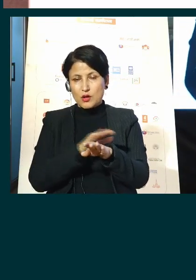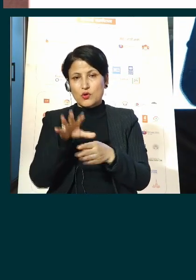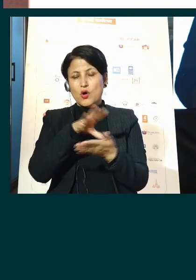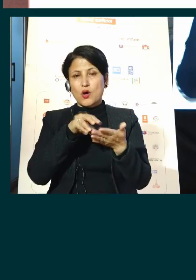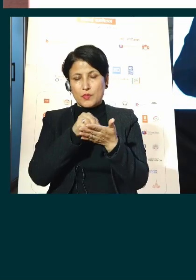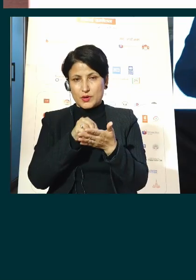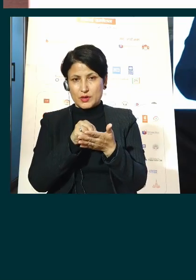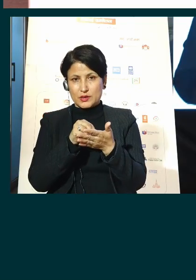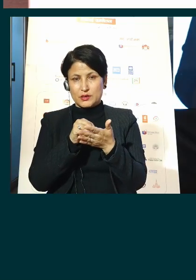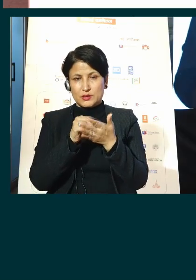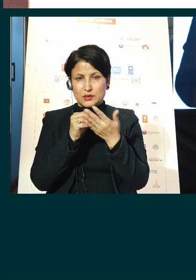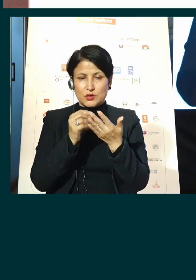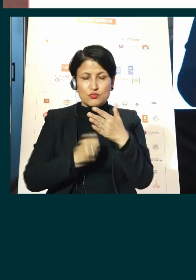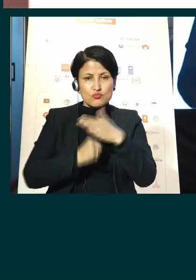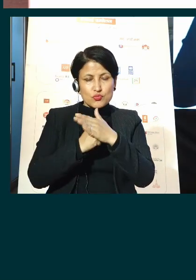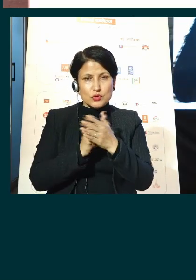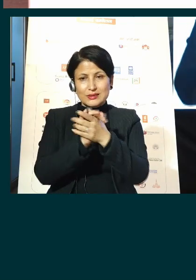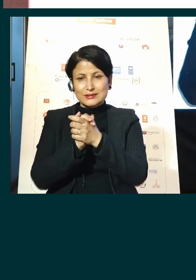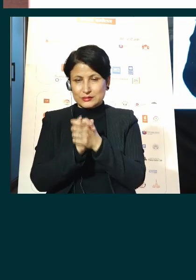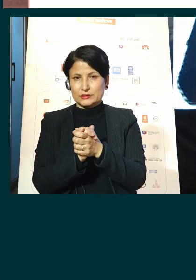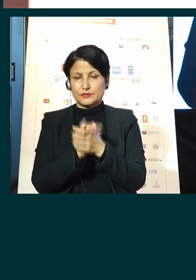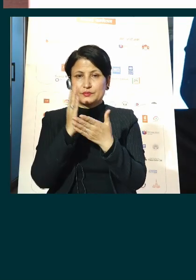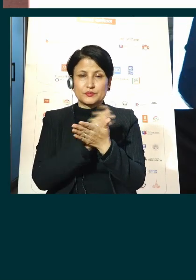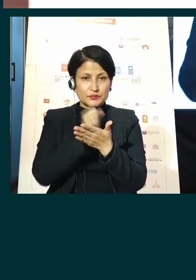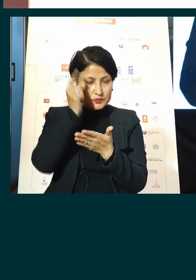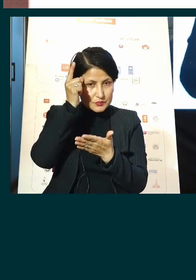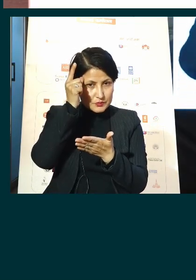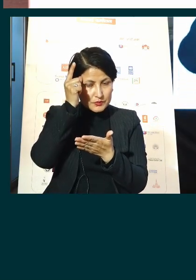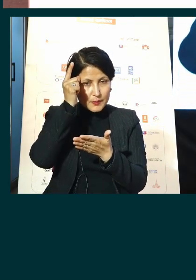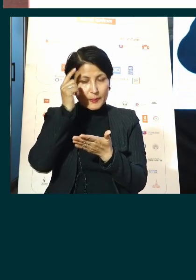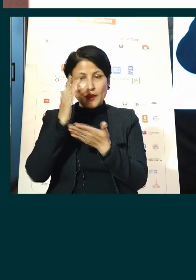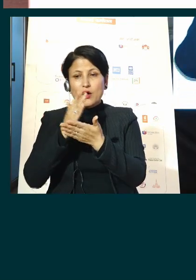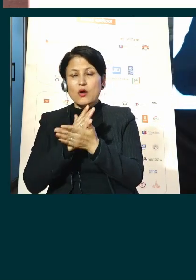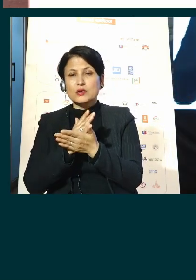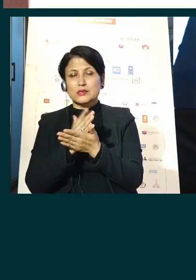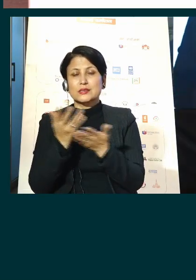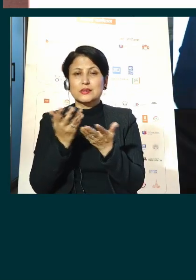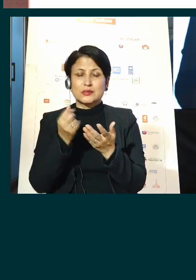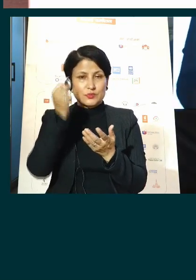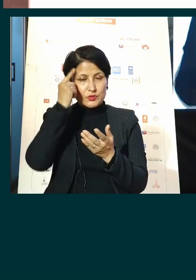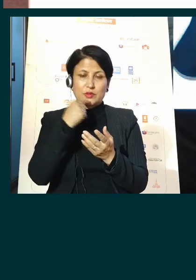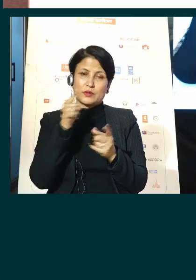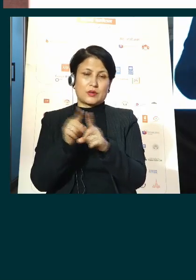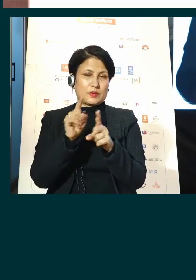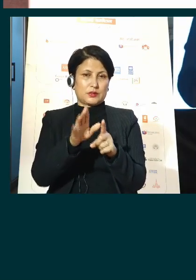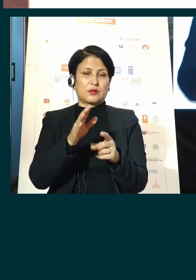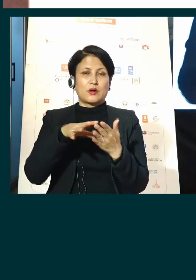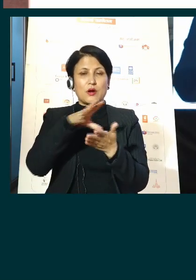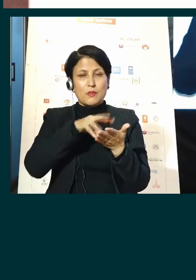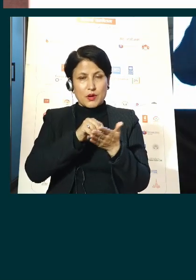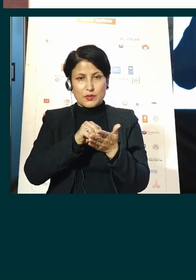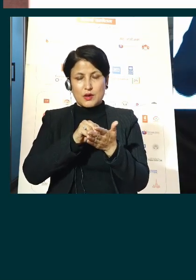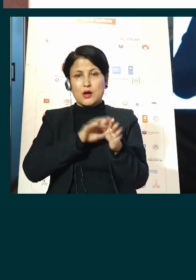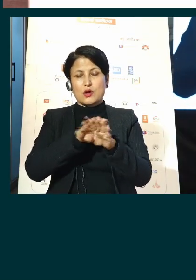something that we're really exploring, kind of moving forward in our intervention. How can we continue to support families to support women? And I saw that